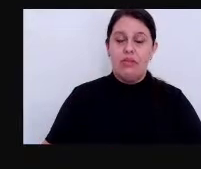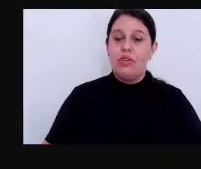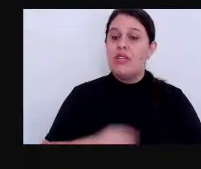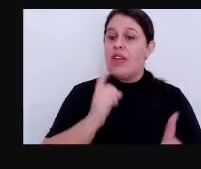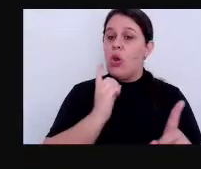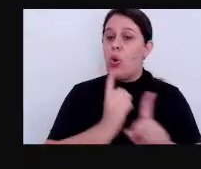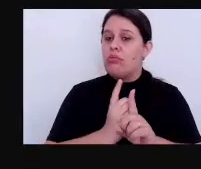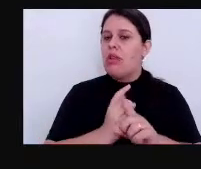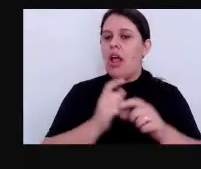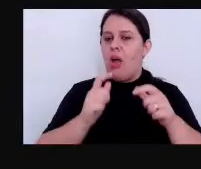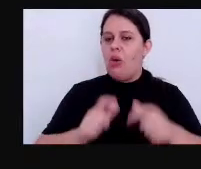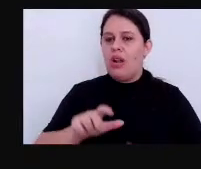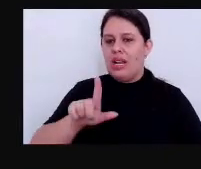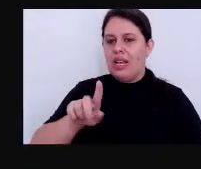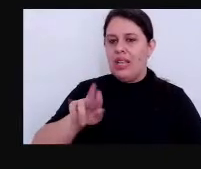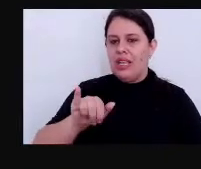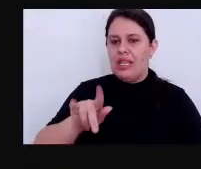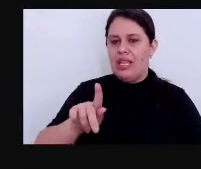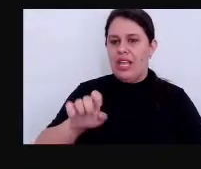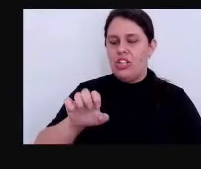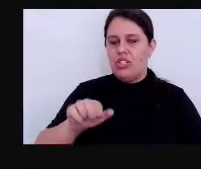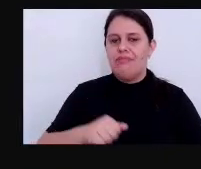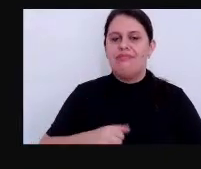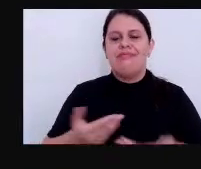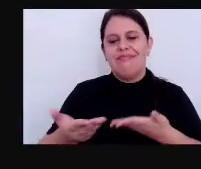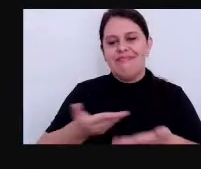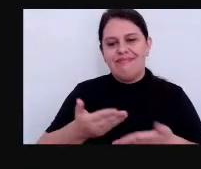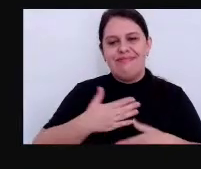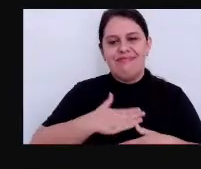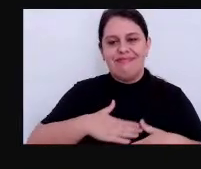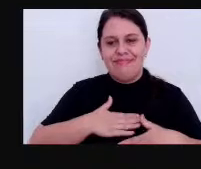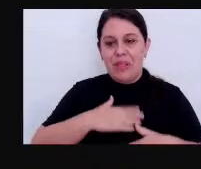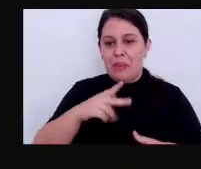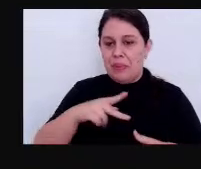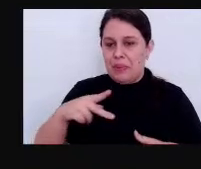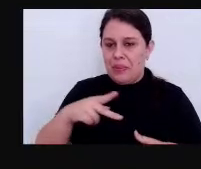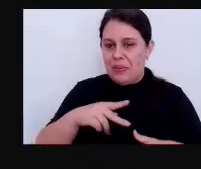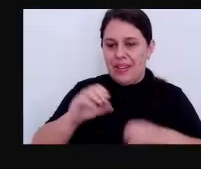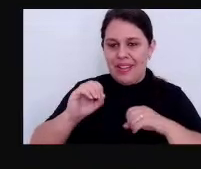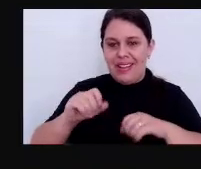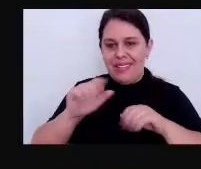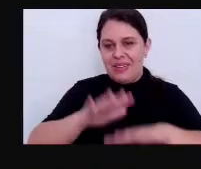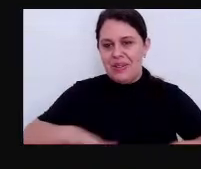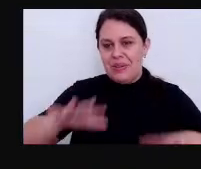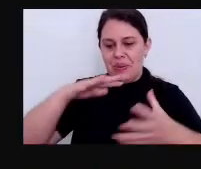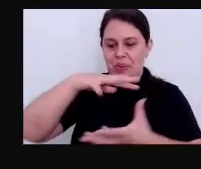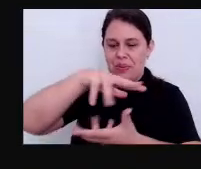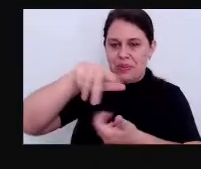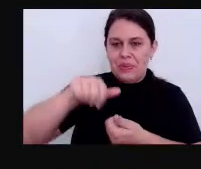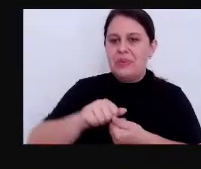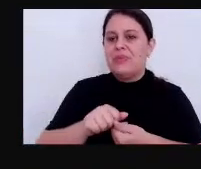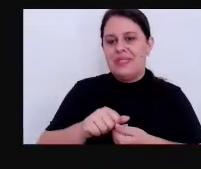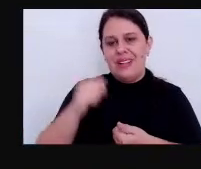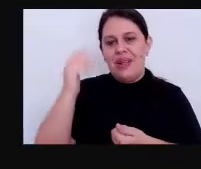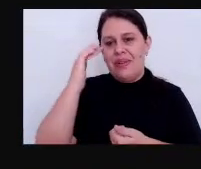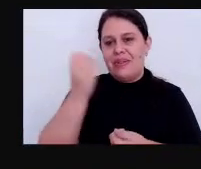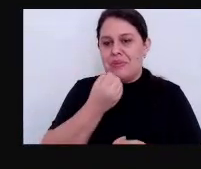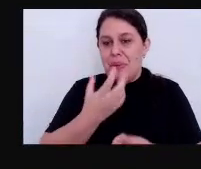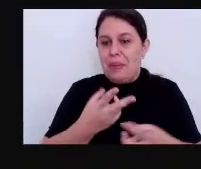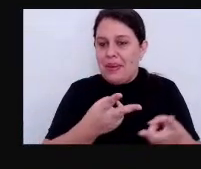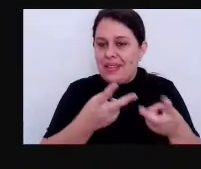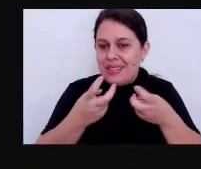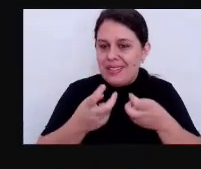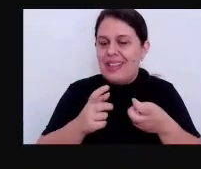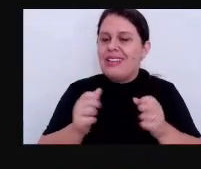with educators, with students everywhere. And so you know, it's good for us to realize that we're in a, you know, we're in this together.